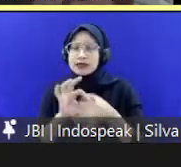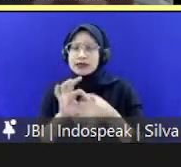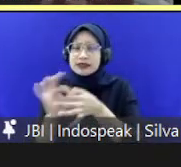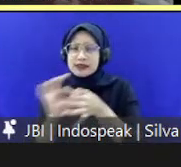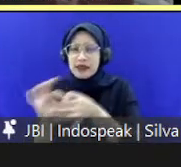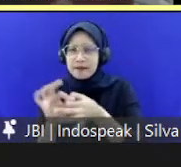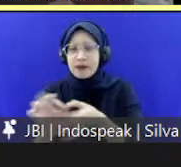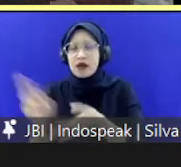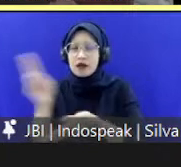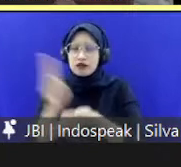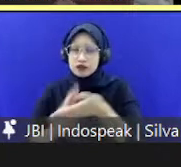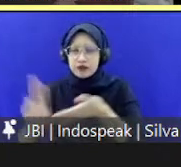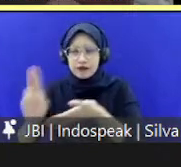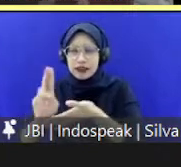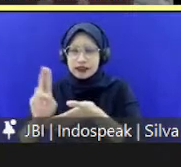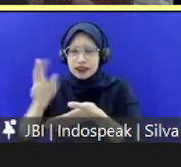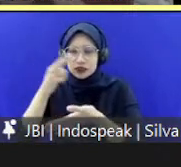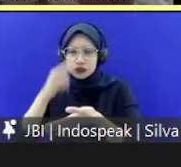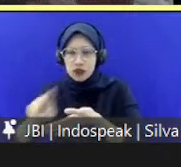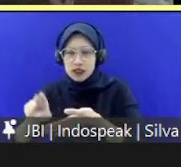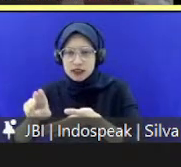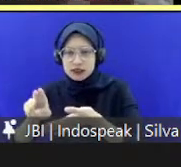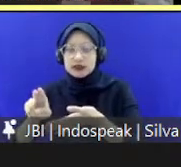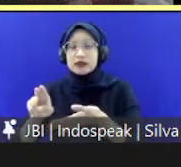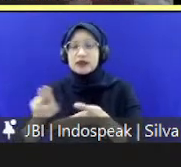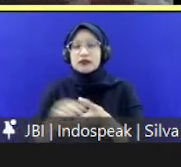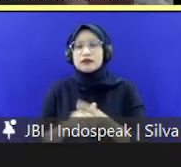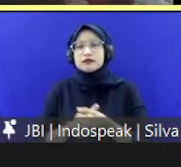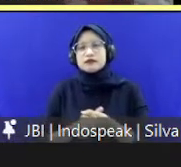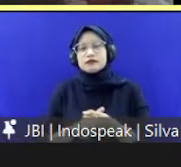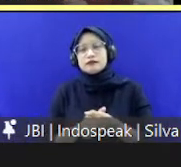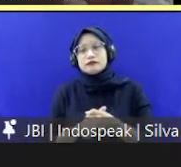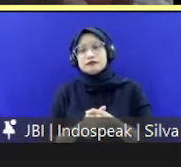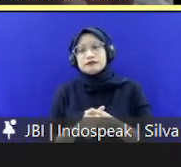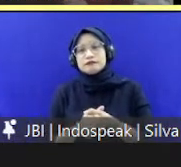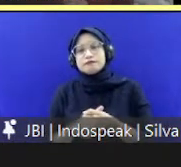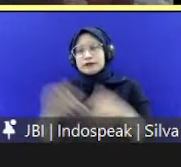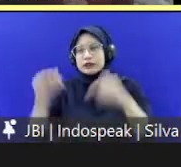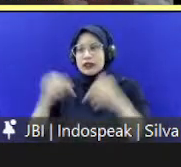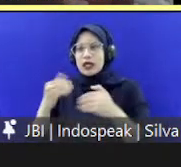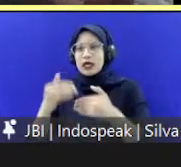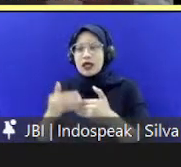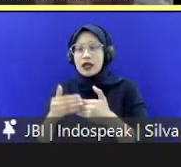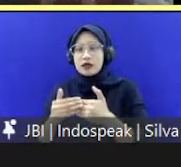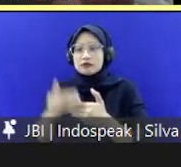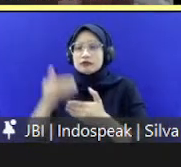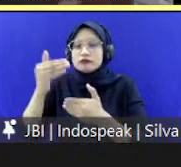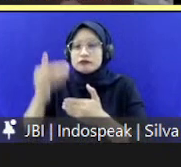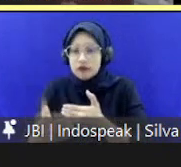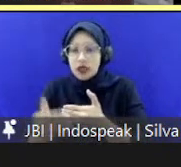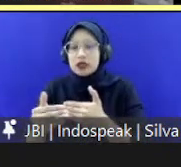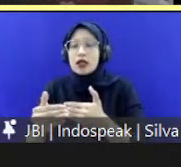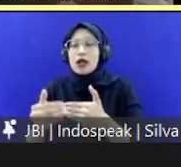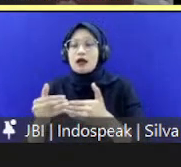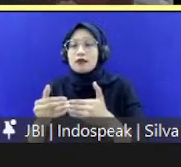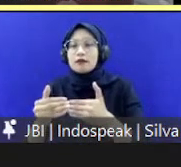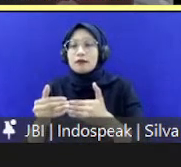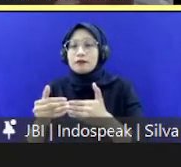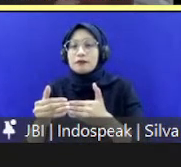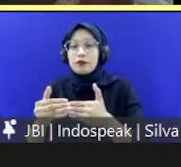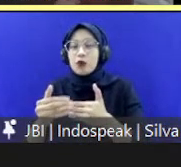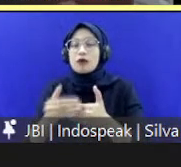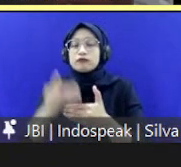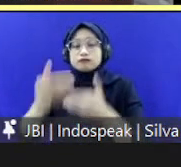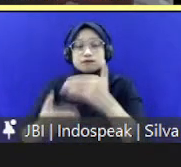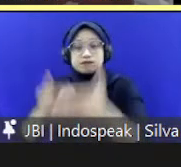I believe that it is probably in a relatively more advanced stage than vaccine Merah Putih. So it will be to see